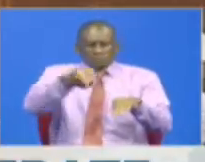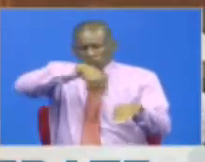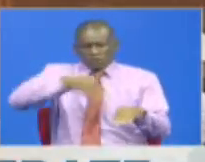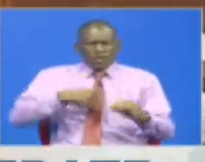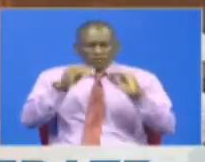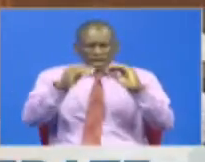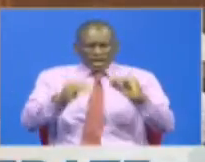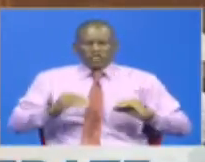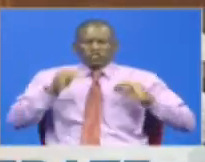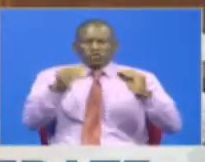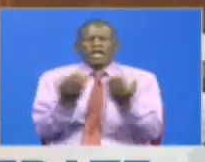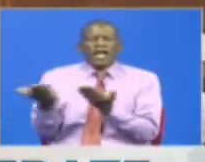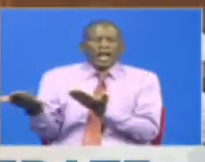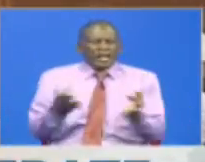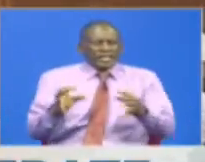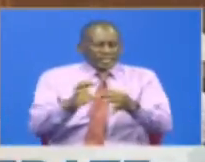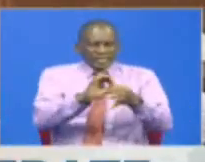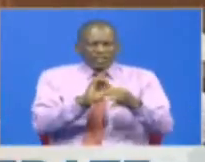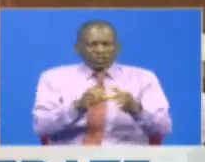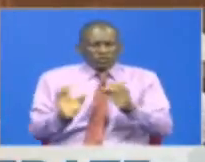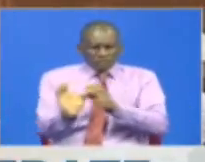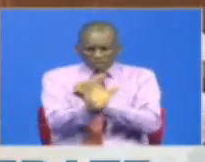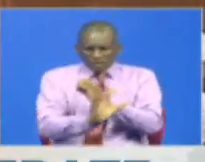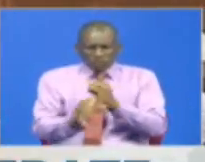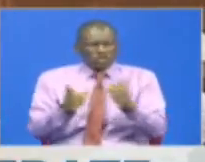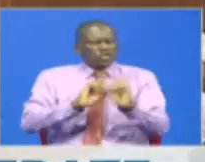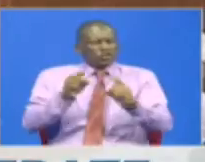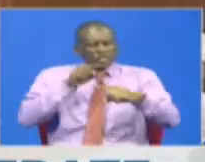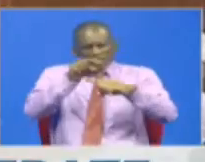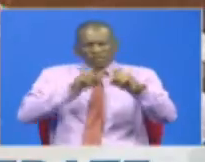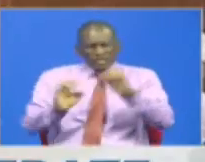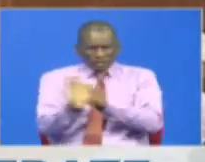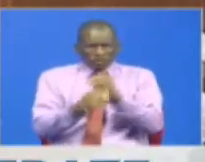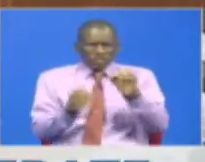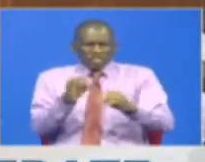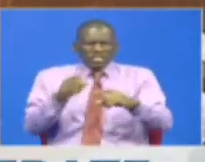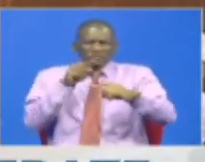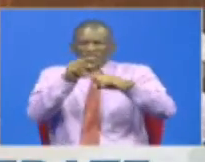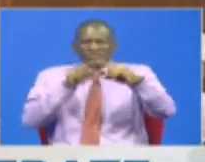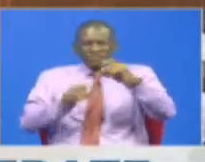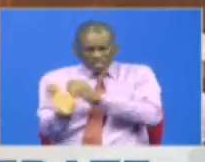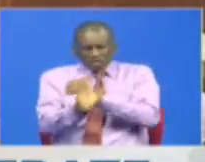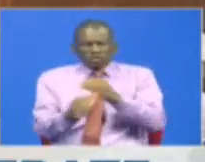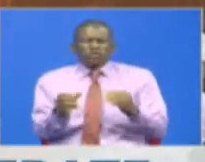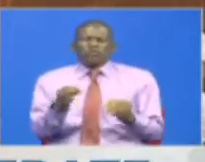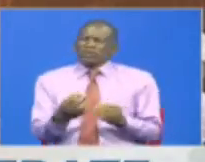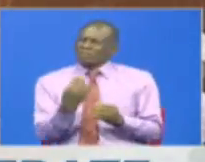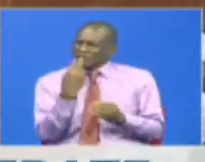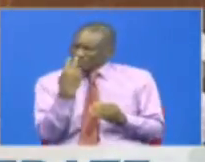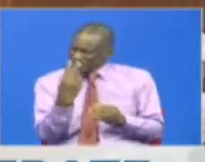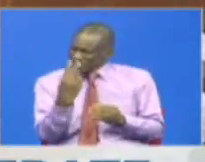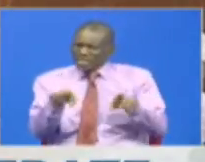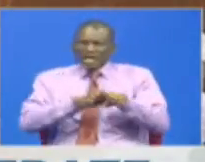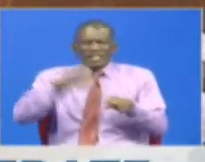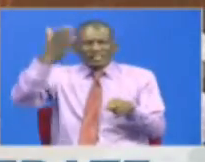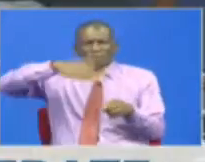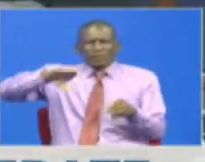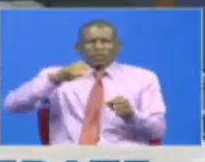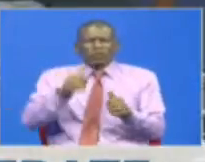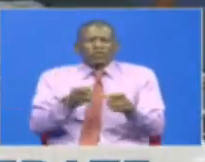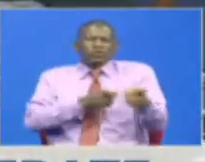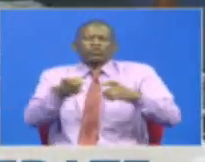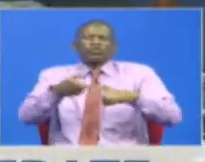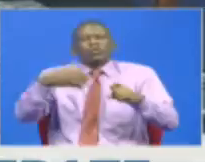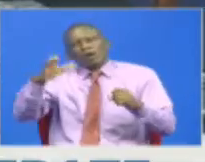let us unite this country, let us not divide it. Because when we divide, we'll go down in history as a house which was controlled by a remote control outside. To